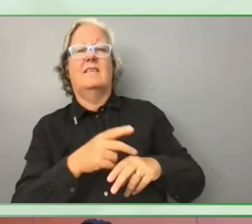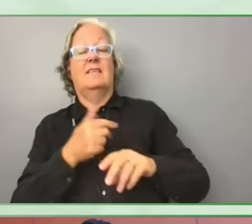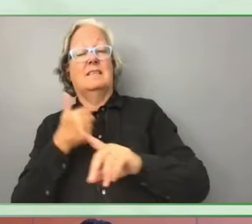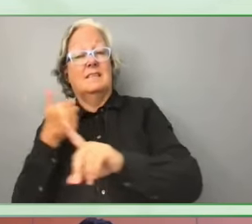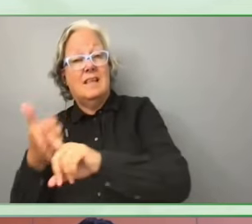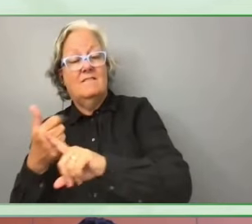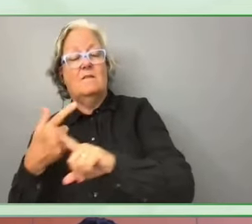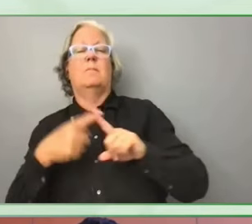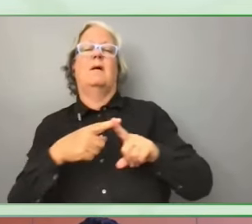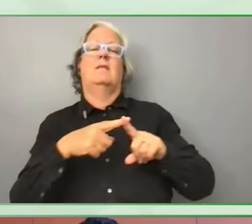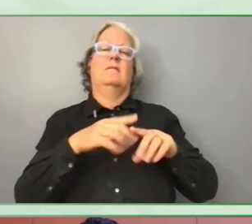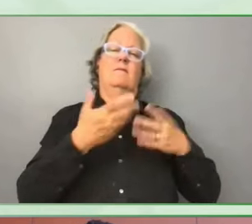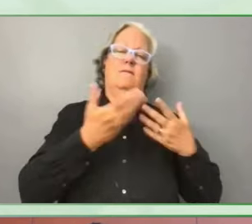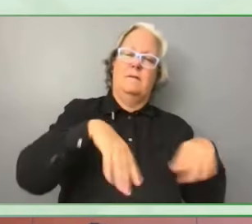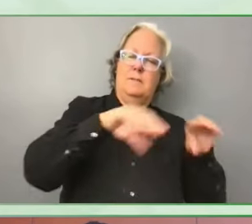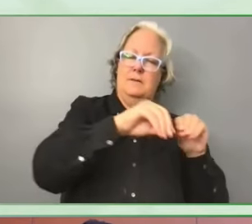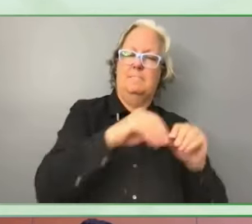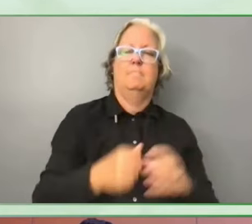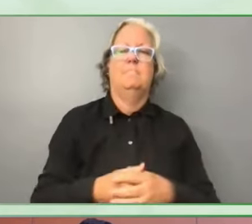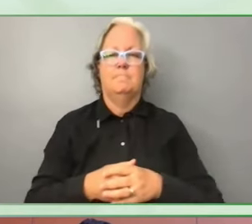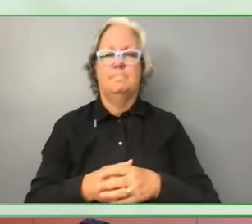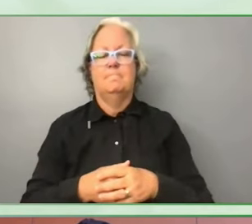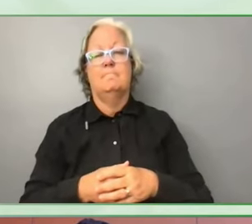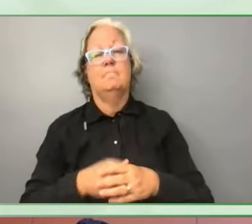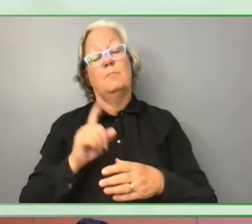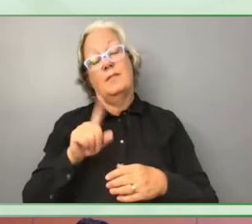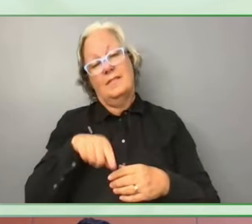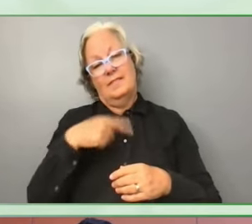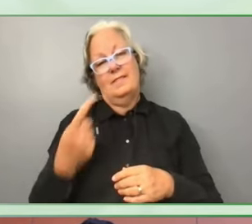themselves. Next slide, please.